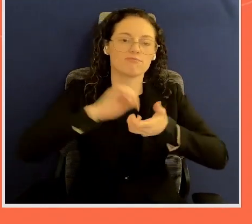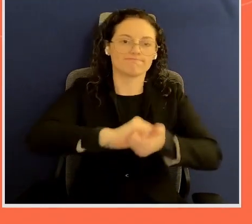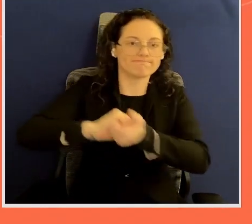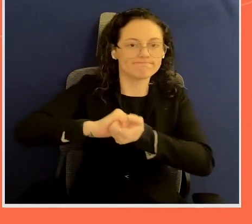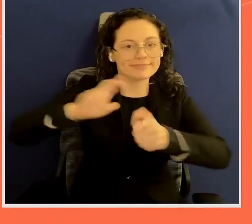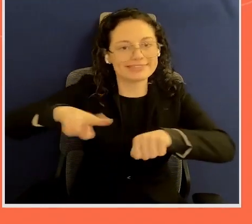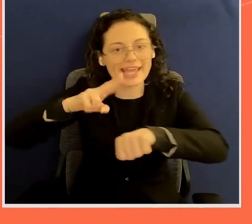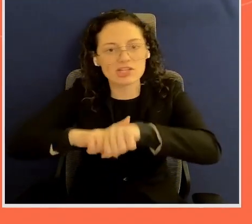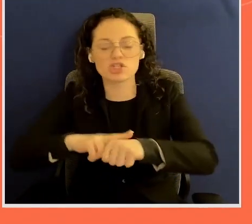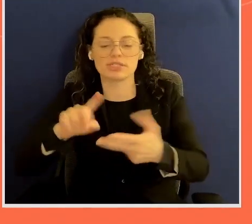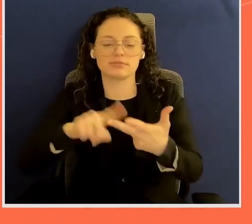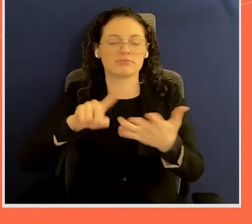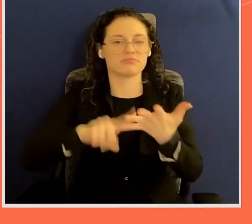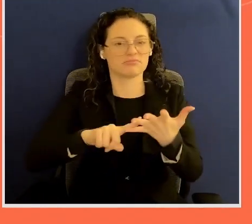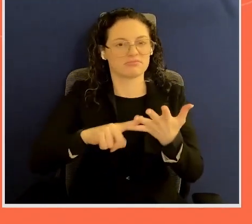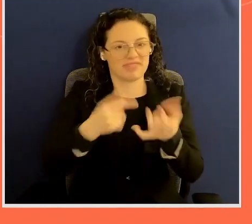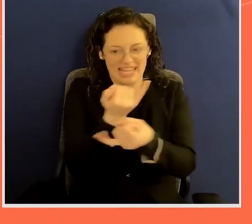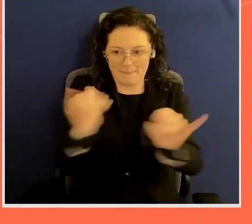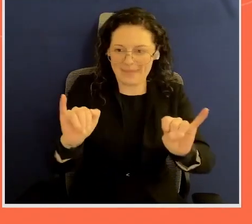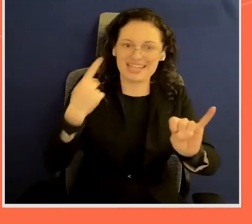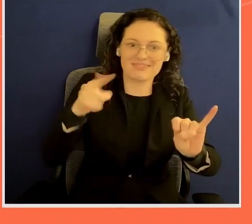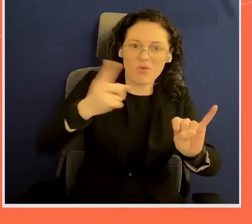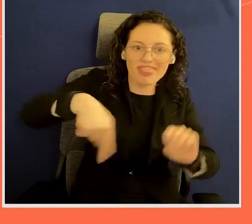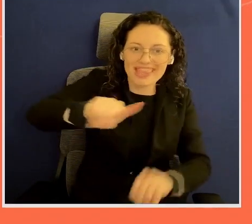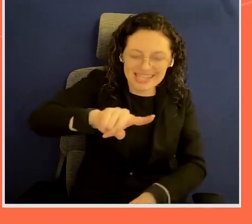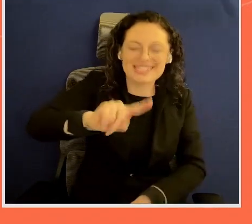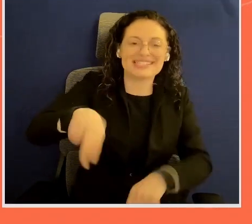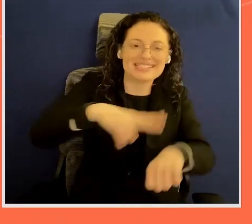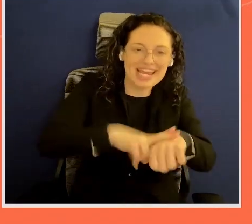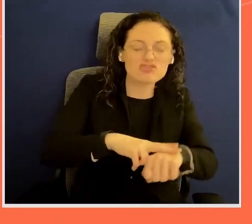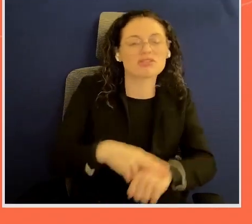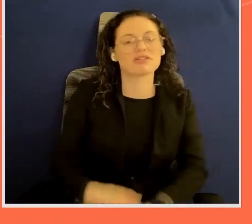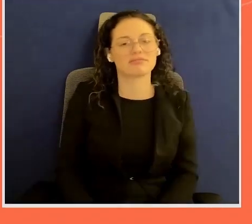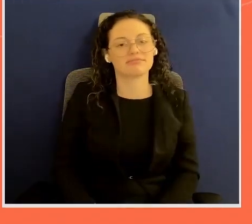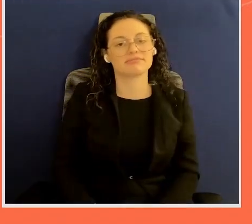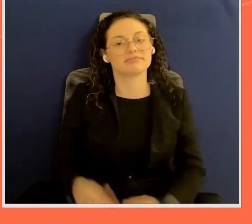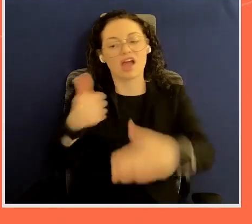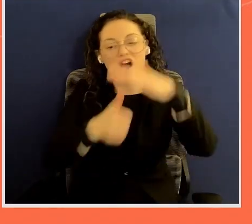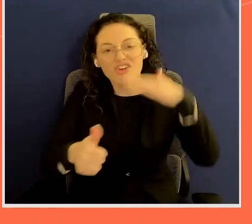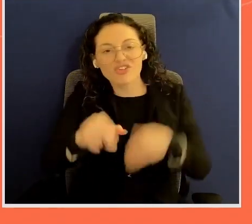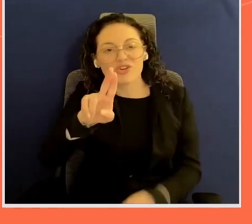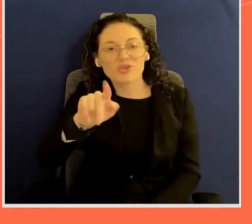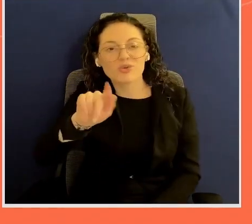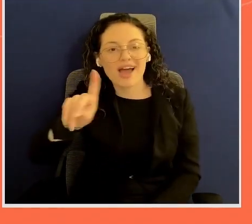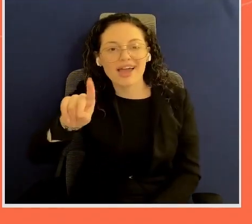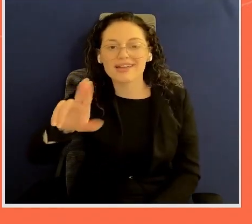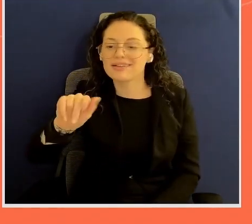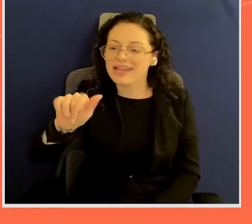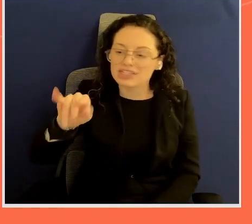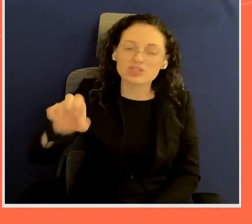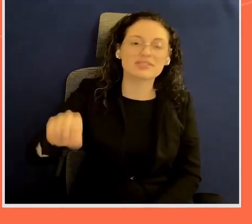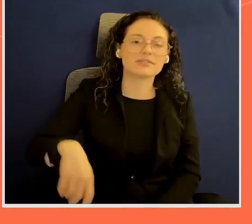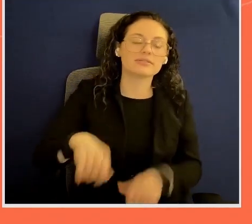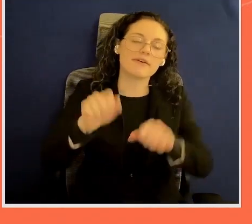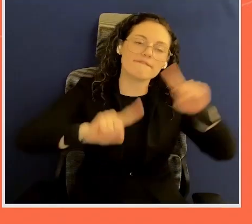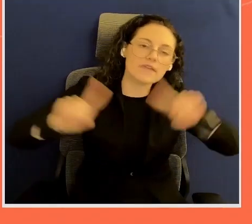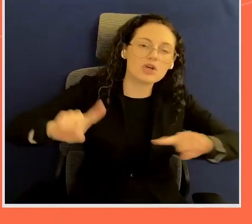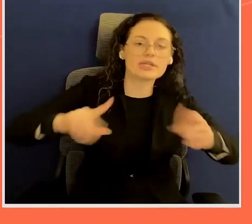climate-ocean crisis from the perspective of opportunities and solutions. The climate-ocean crisis